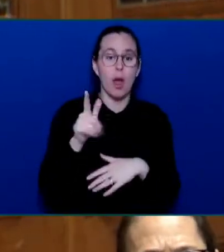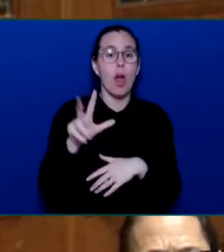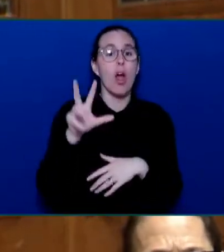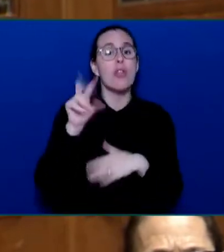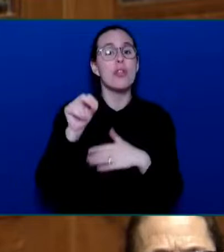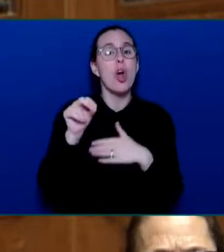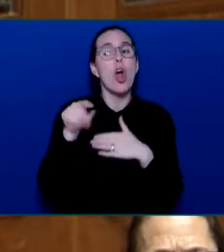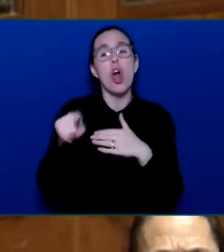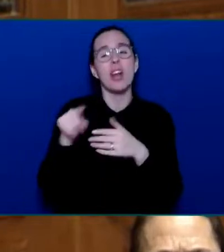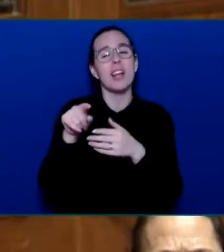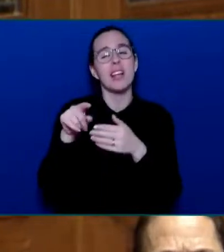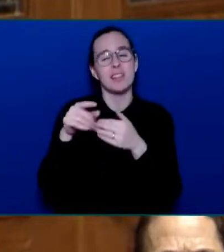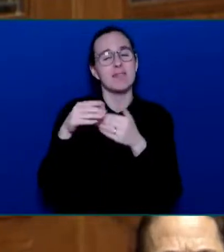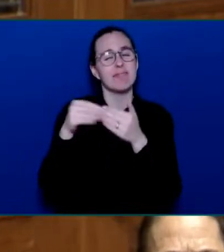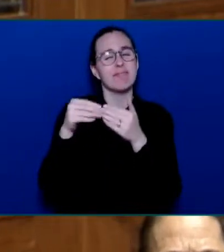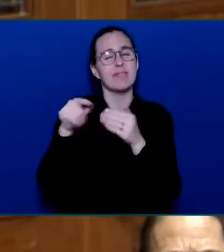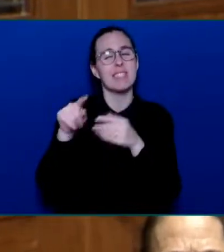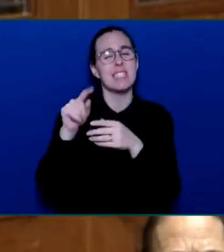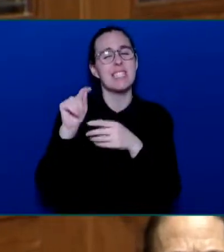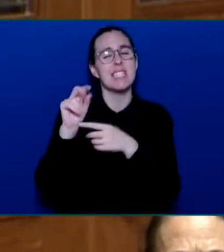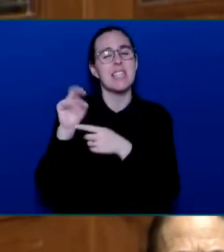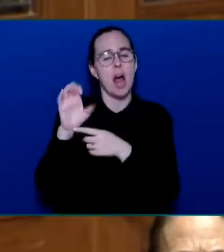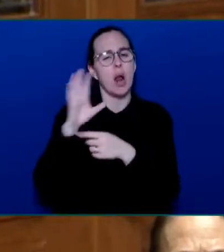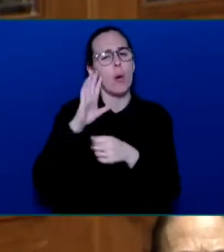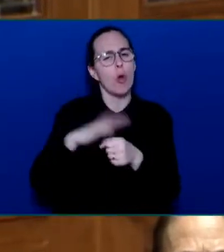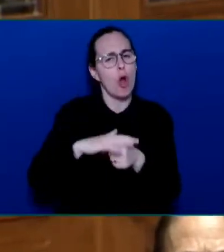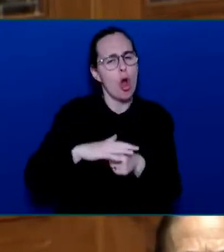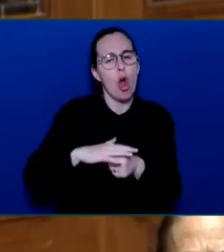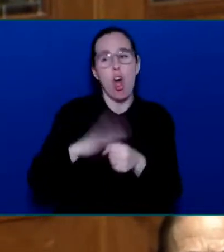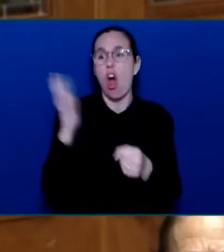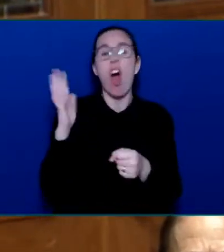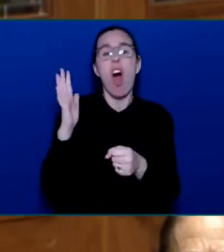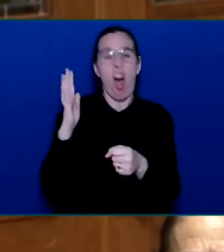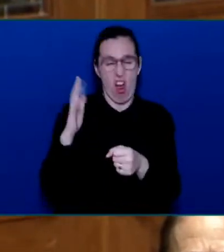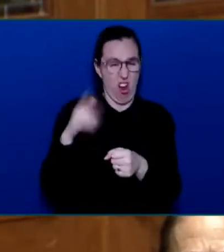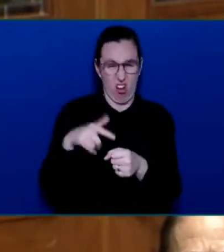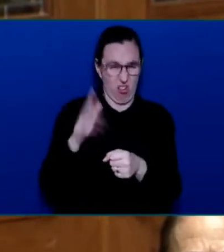LNG Canada, and return that money to people who need it to make it.